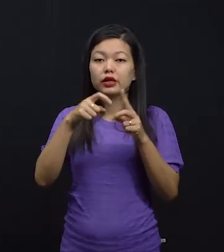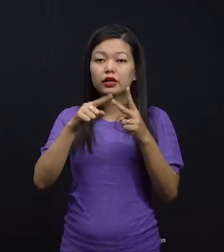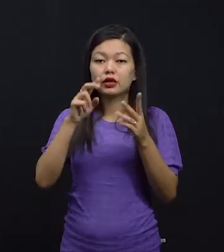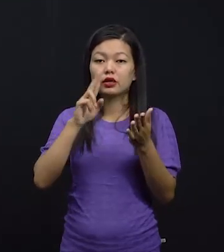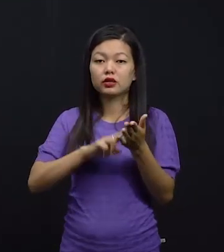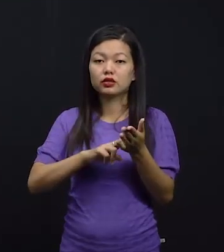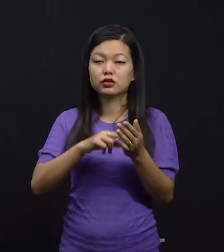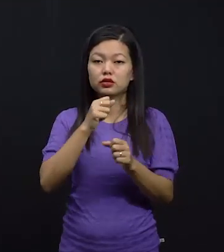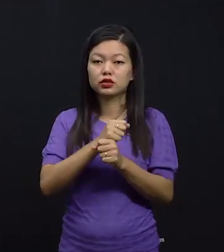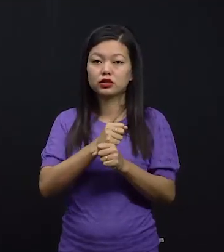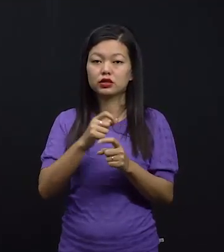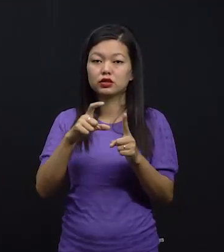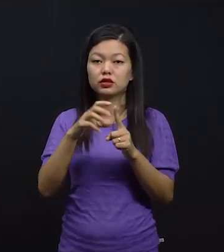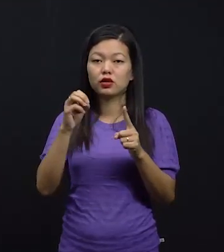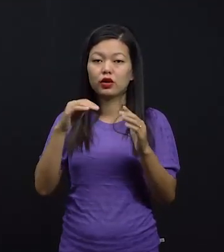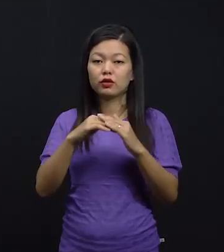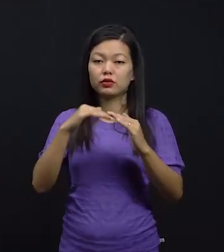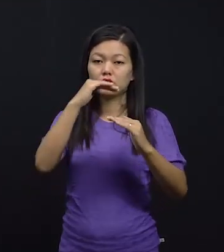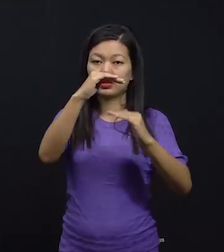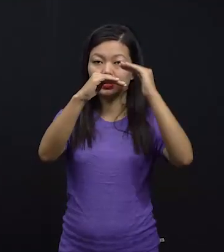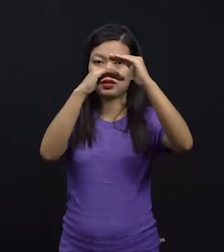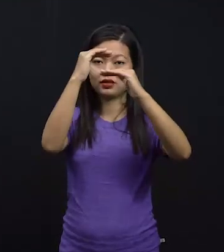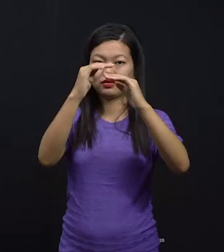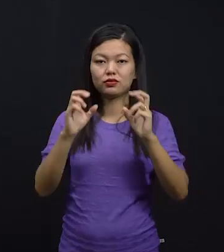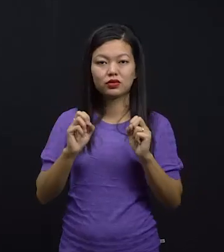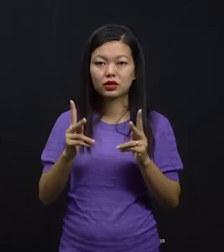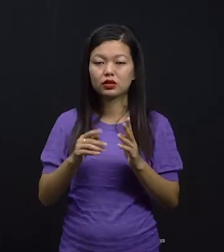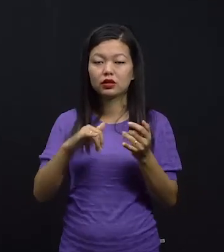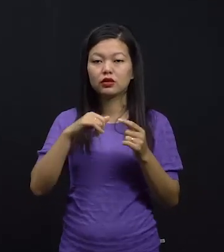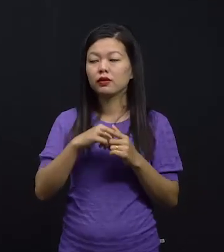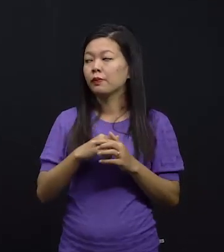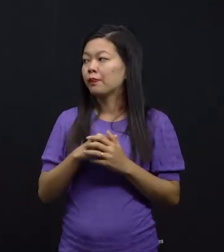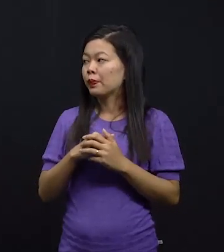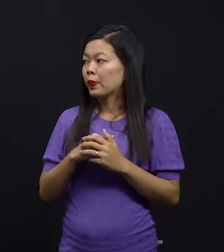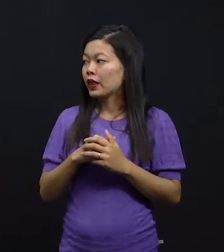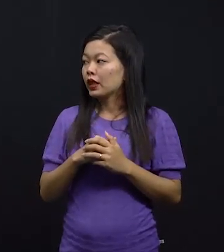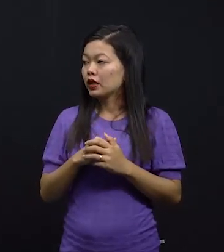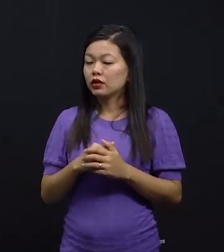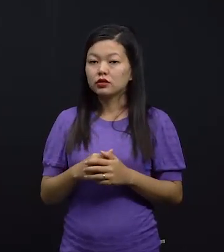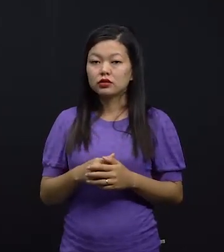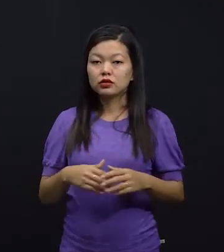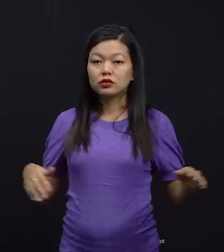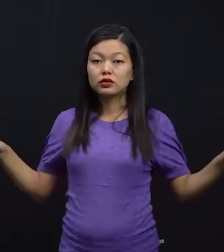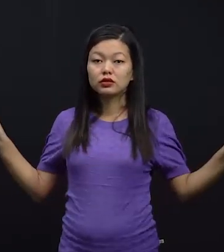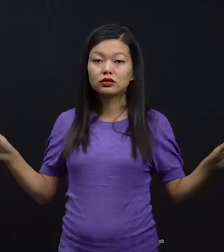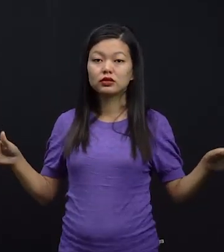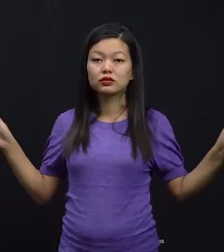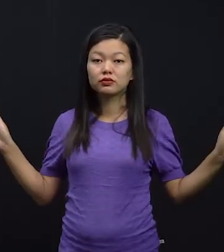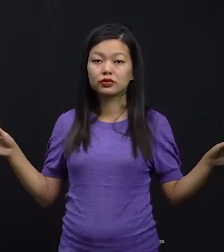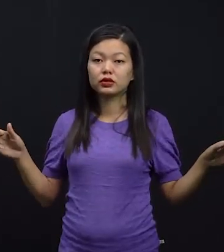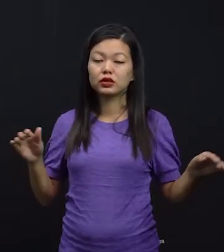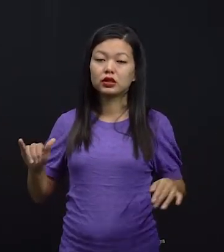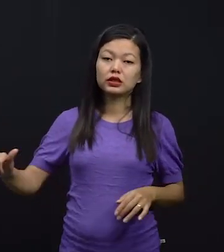words which are not very common in our daily use. But this simply means that the bird is almost